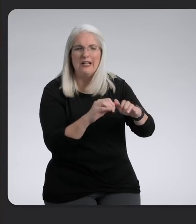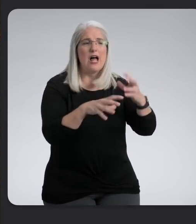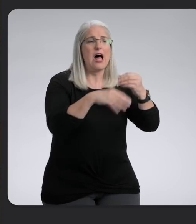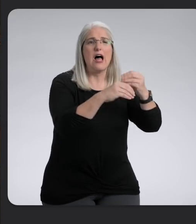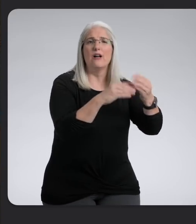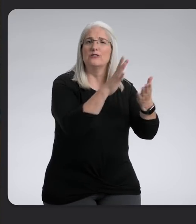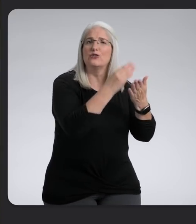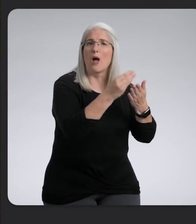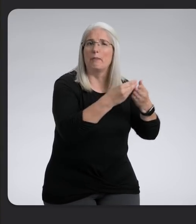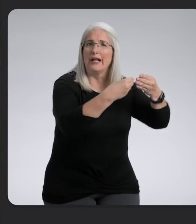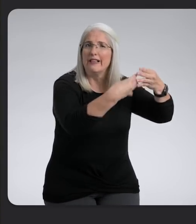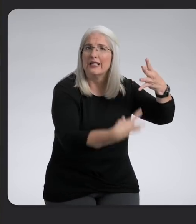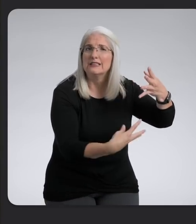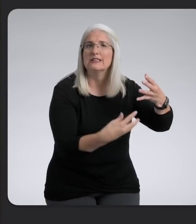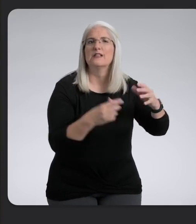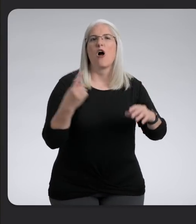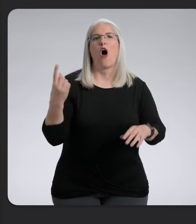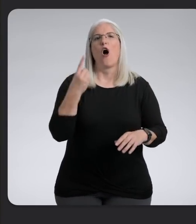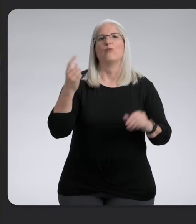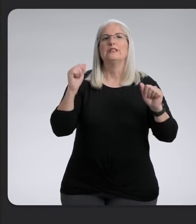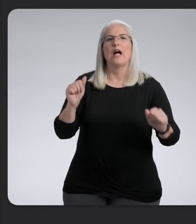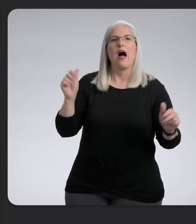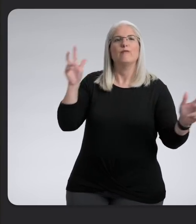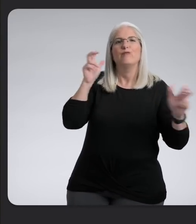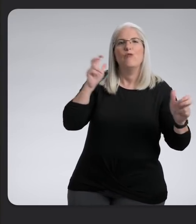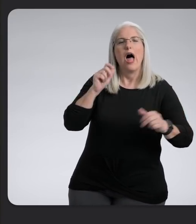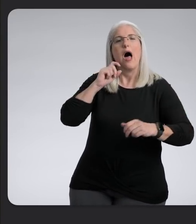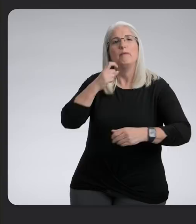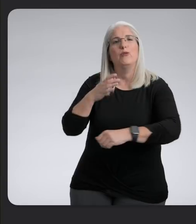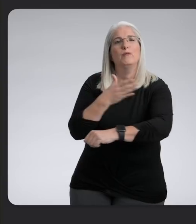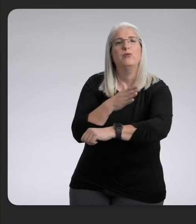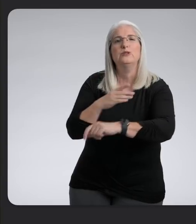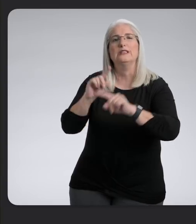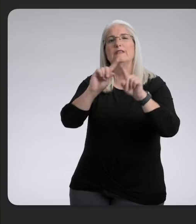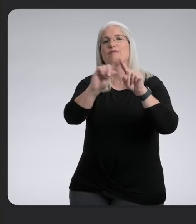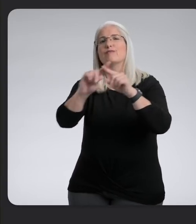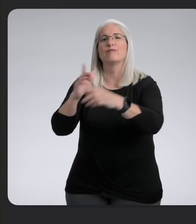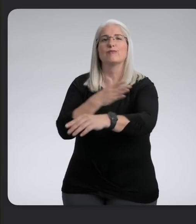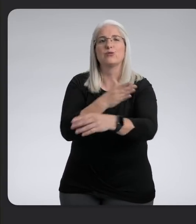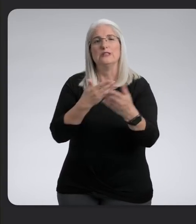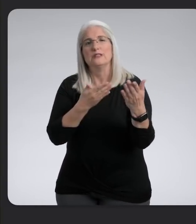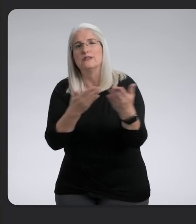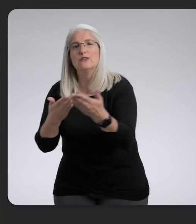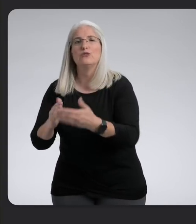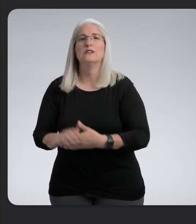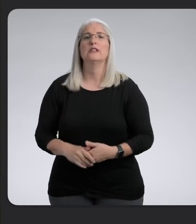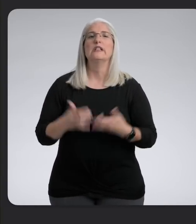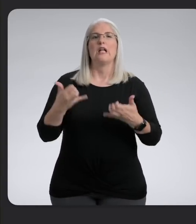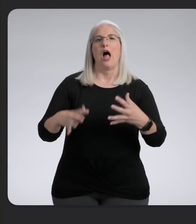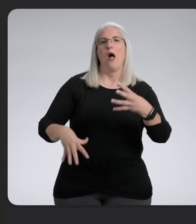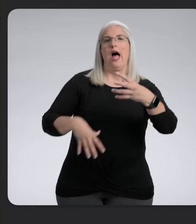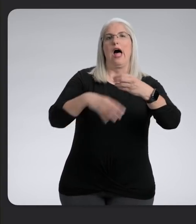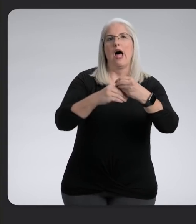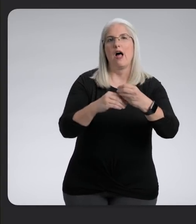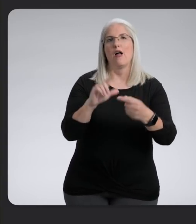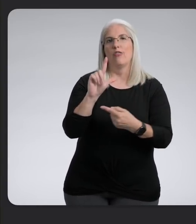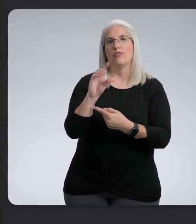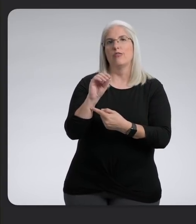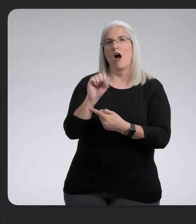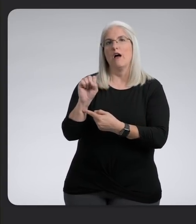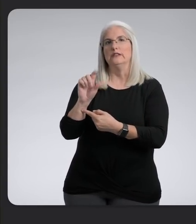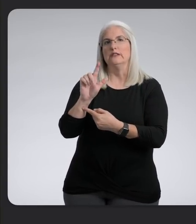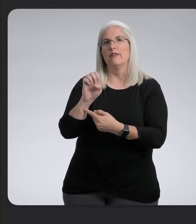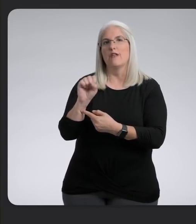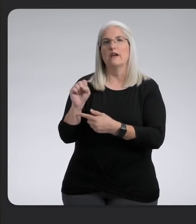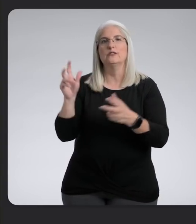always listen to Apple Music and other popular music services. And we're excited to add support for lossless audio in Apple Music later this year.